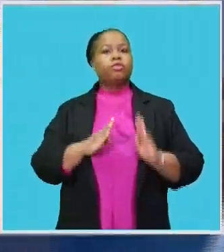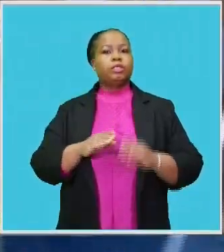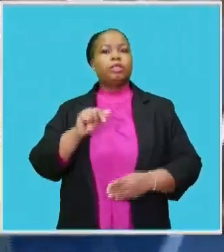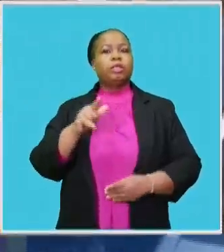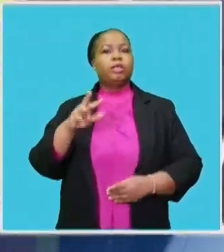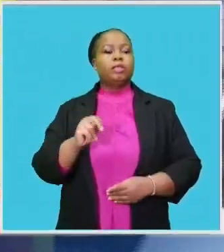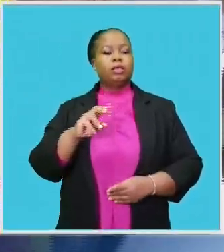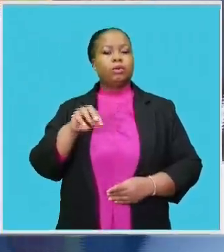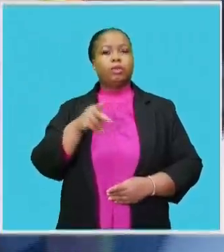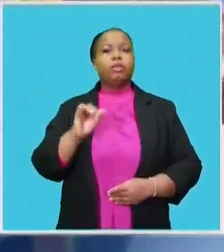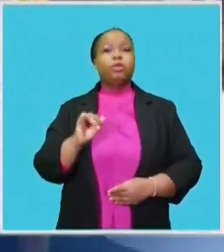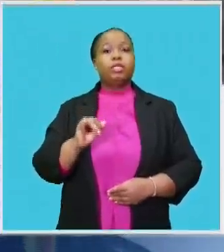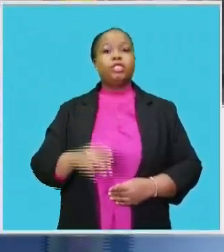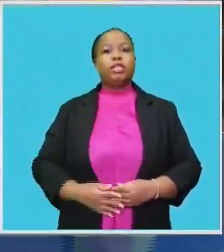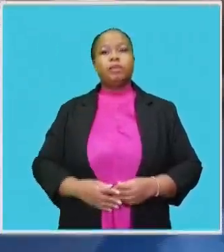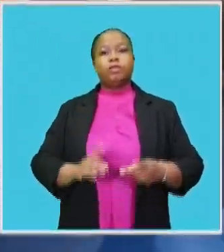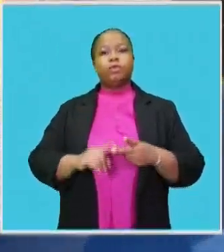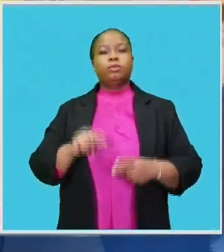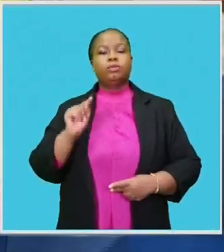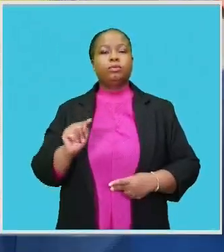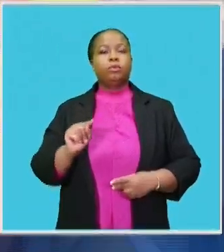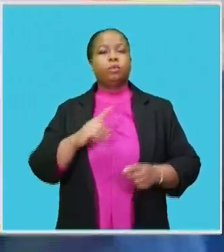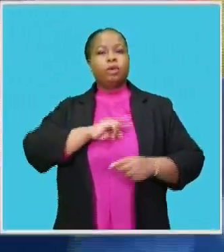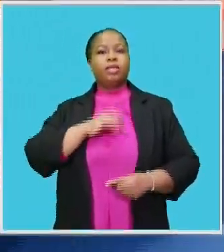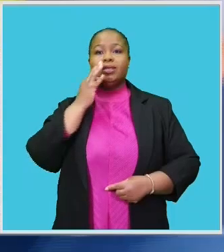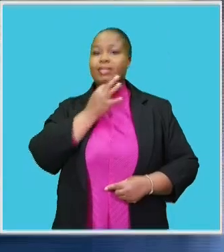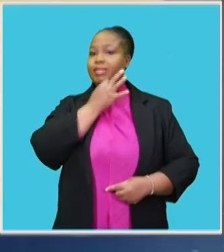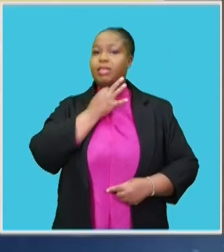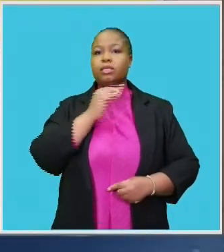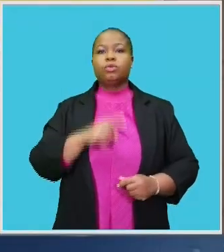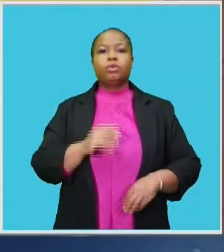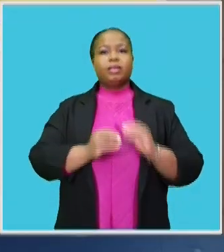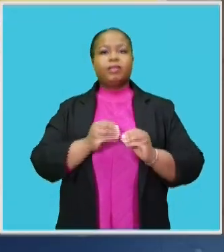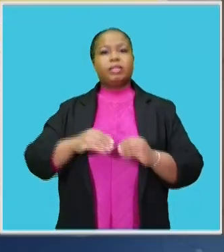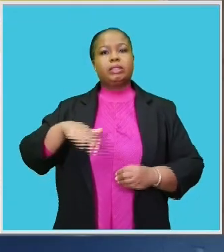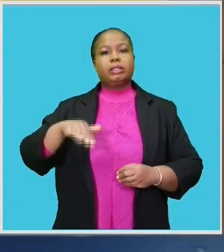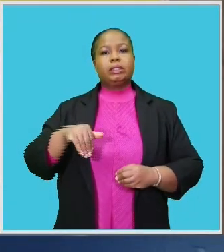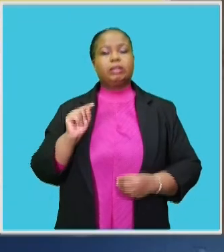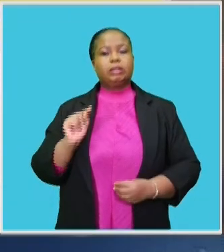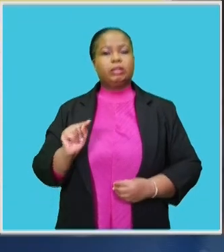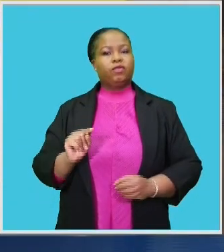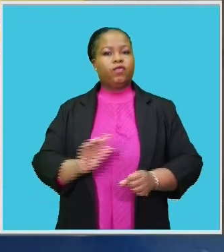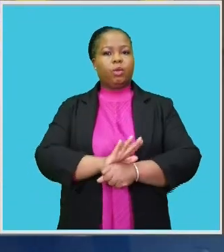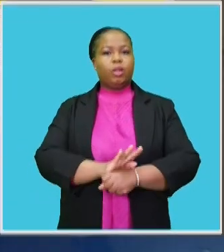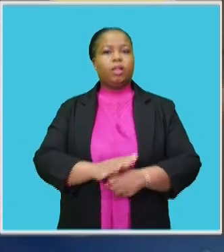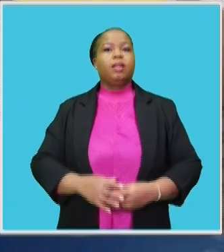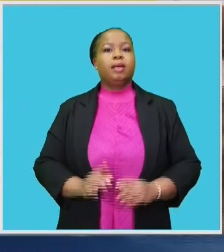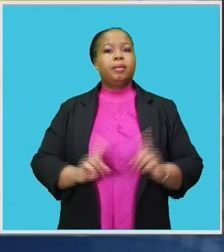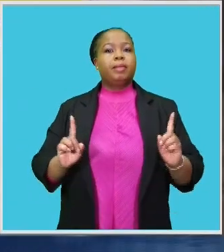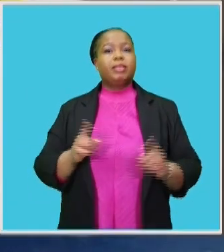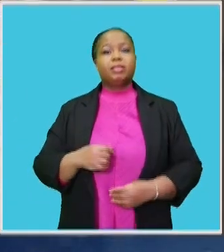iLillian Ngoyi. Eli phulo lichazwe njengelo lingekho nje kuphela ngokwakhiwa kwakhona kwesi sitalato,